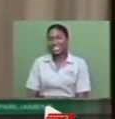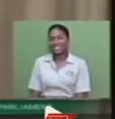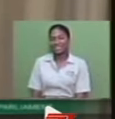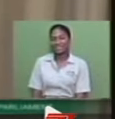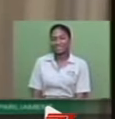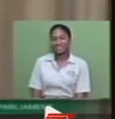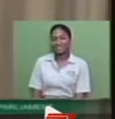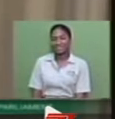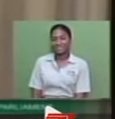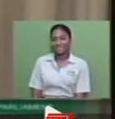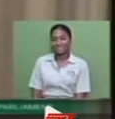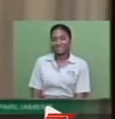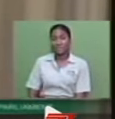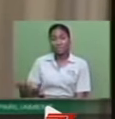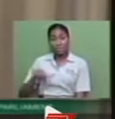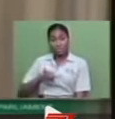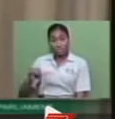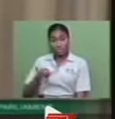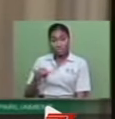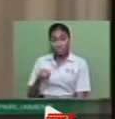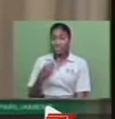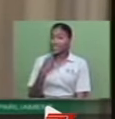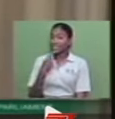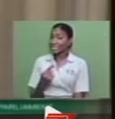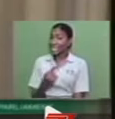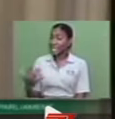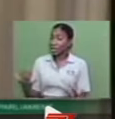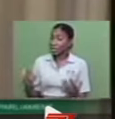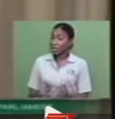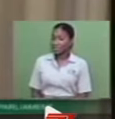He said further, Cabinet has not